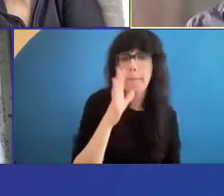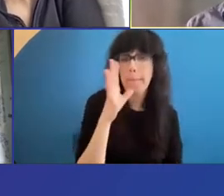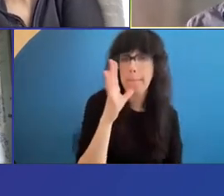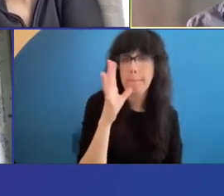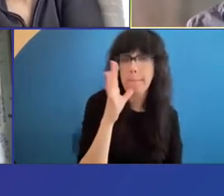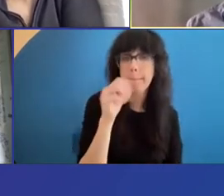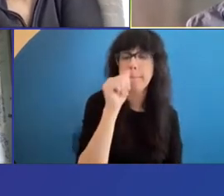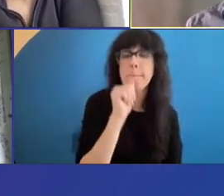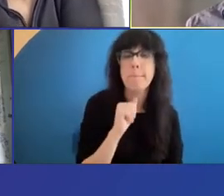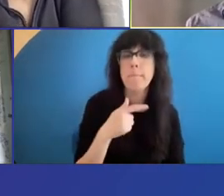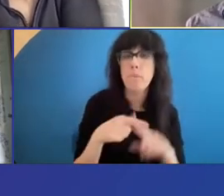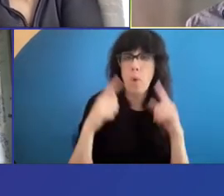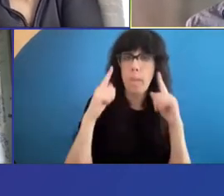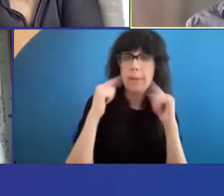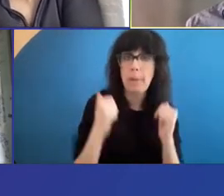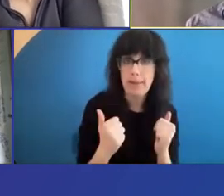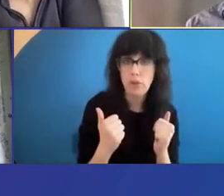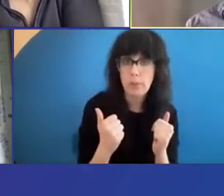suffering from dementia,